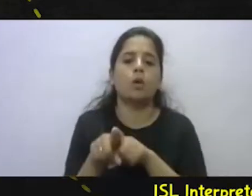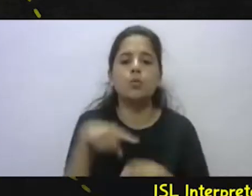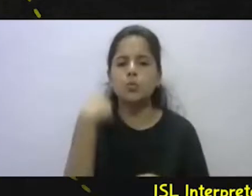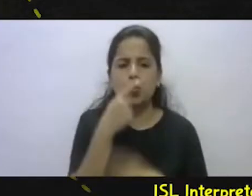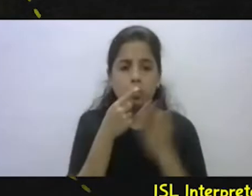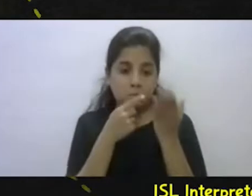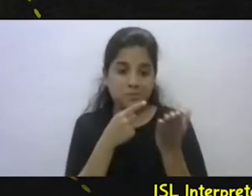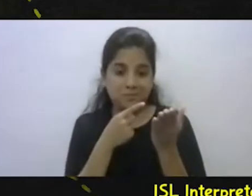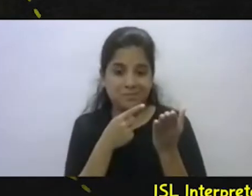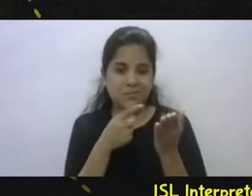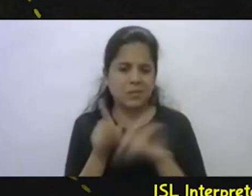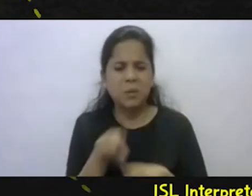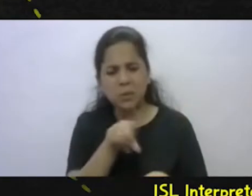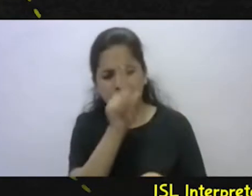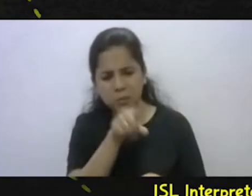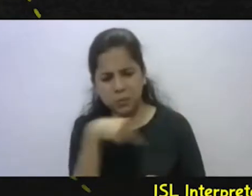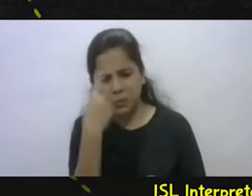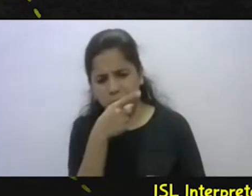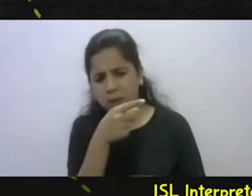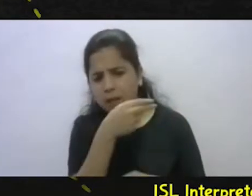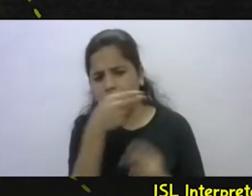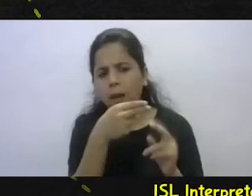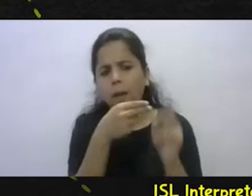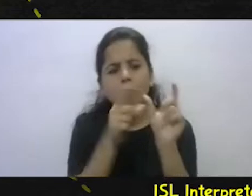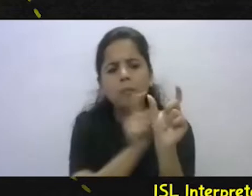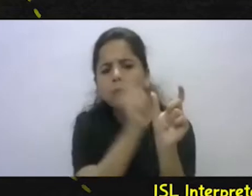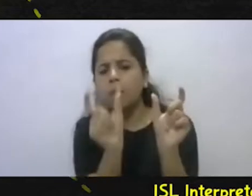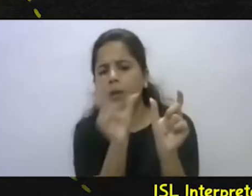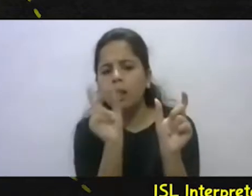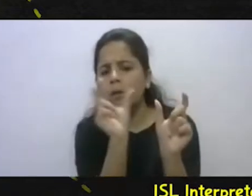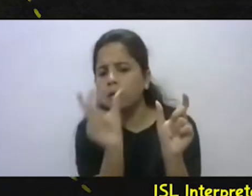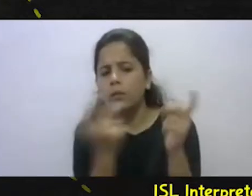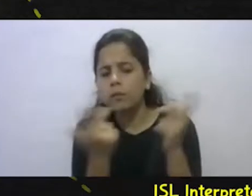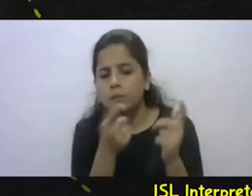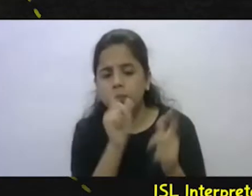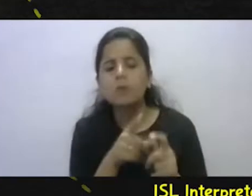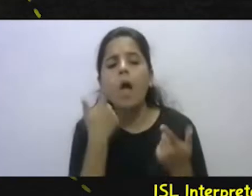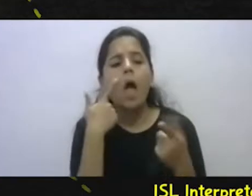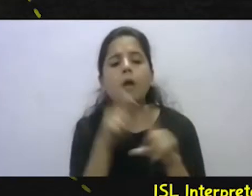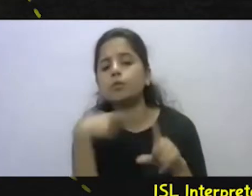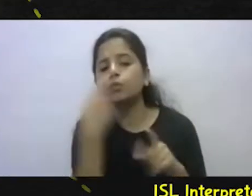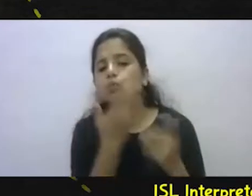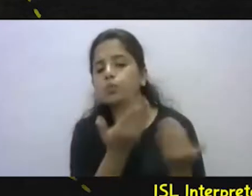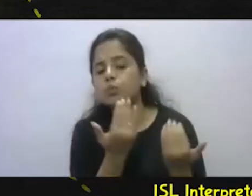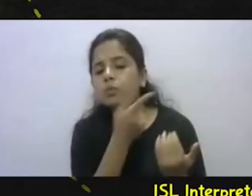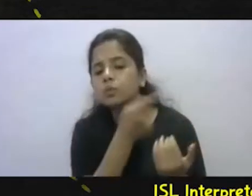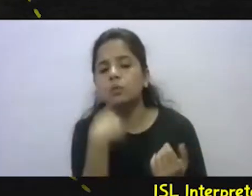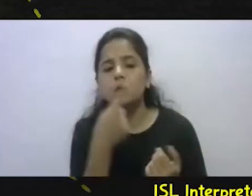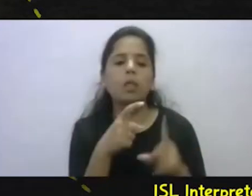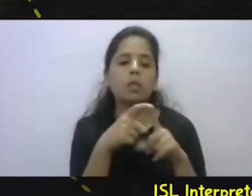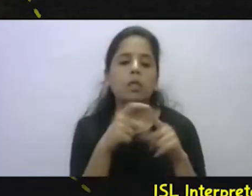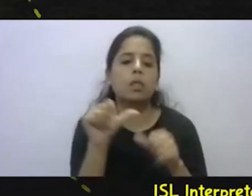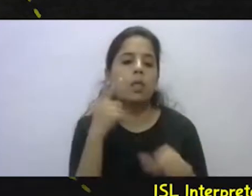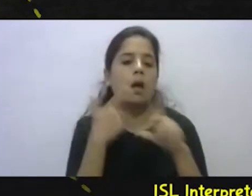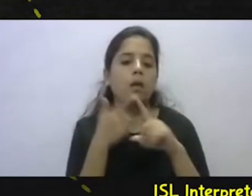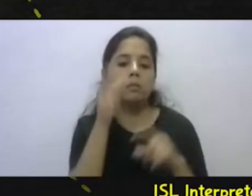you? What is your last name? And then to disclose your identity of a Dalit